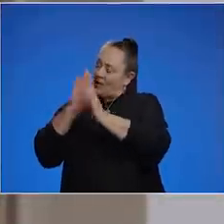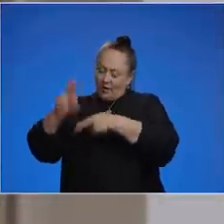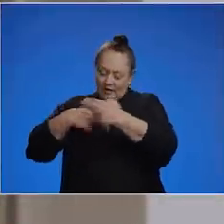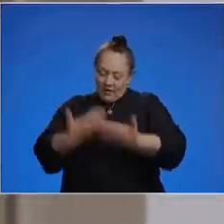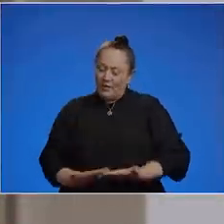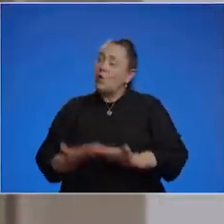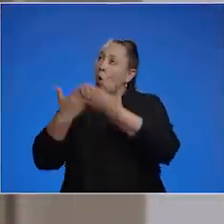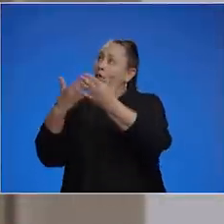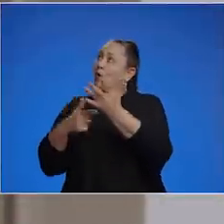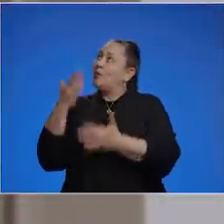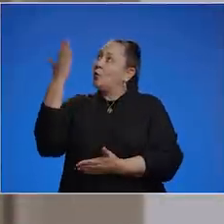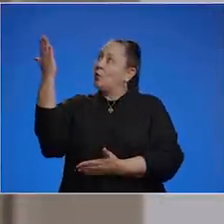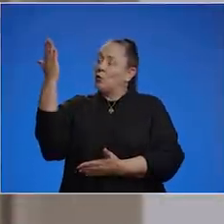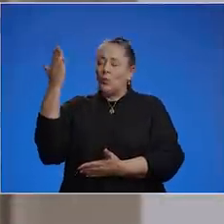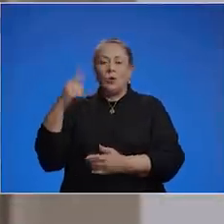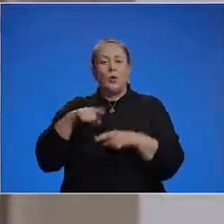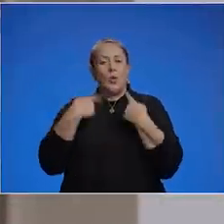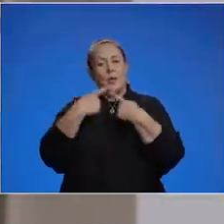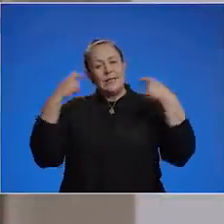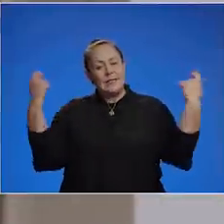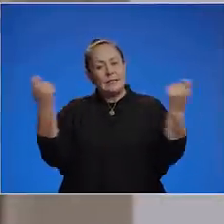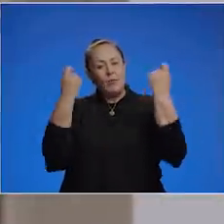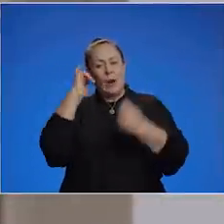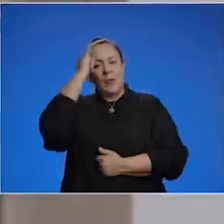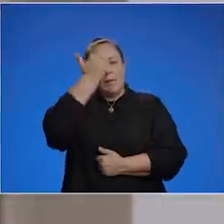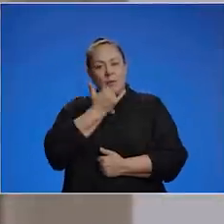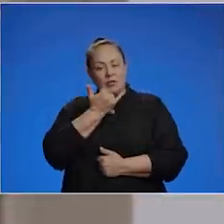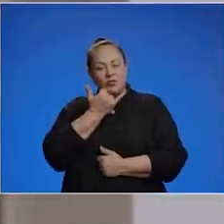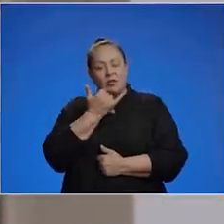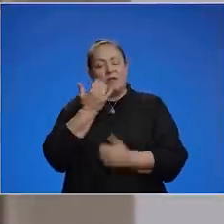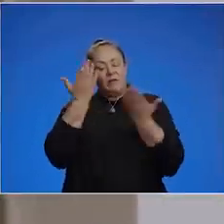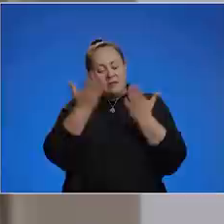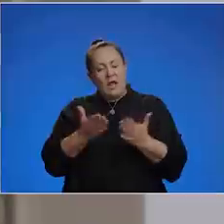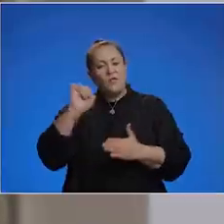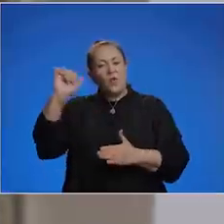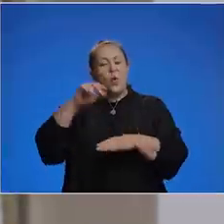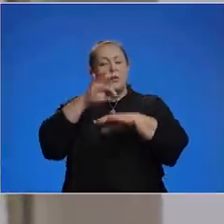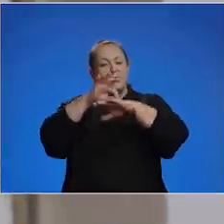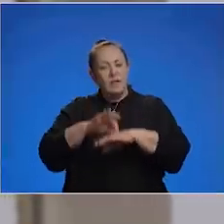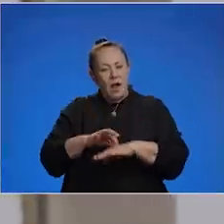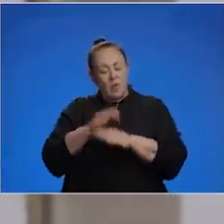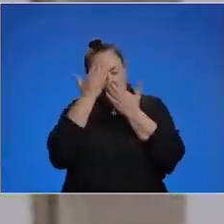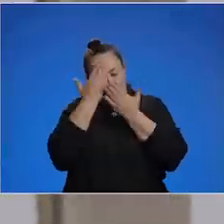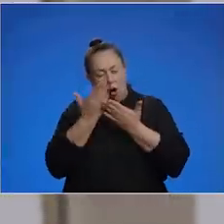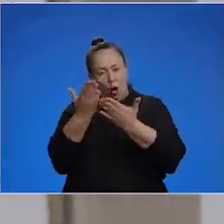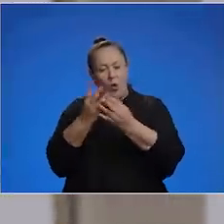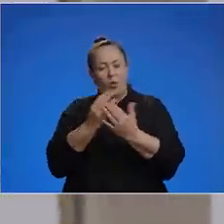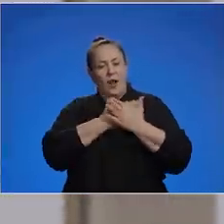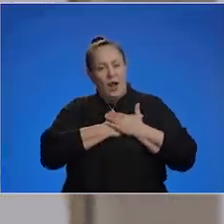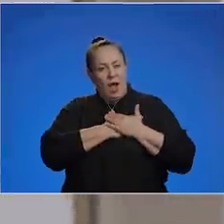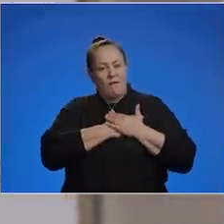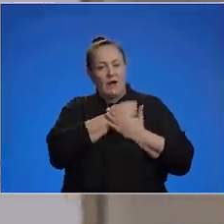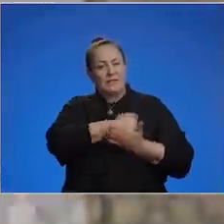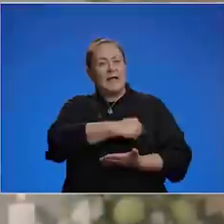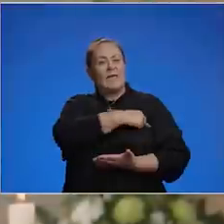Lord, upon the sacrificial gifts offered here, that celebrating in mystery the passion of your Son, we may honor it